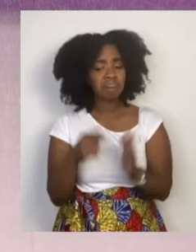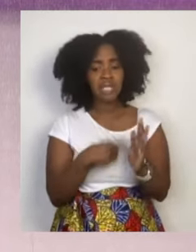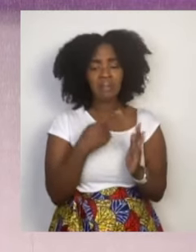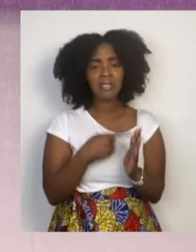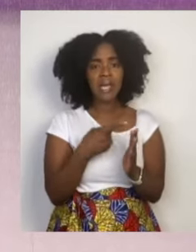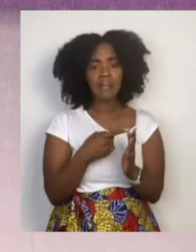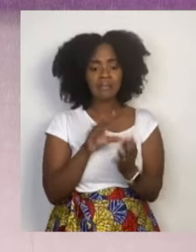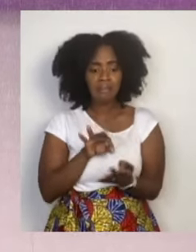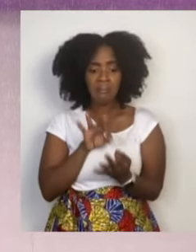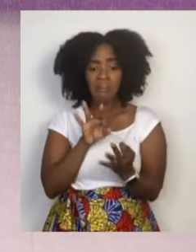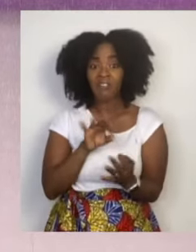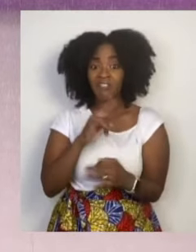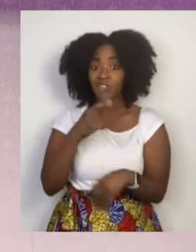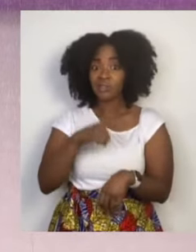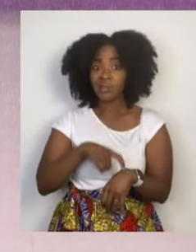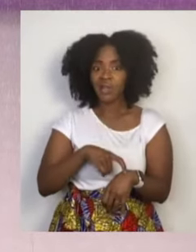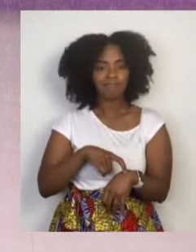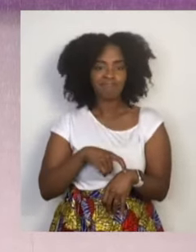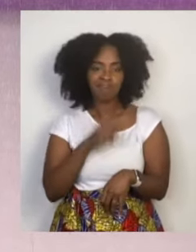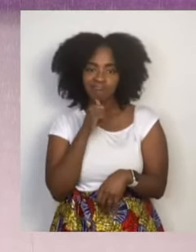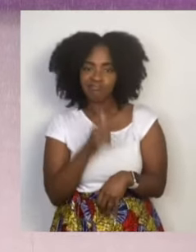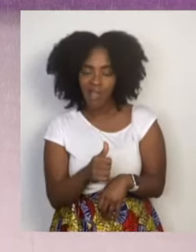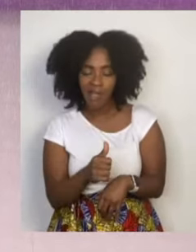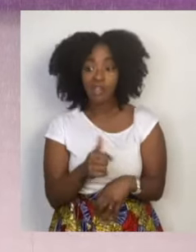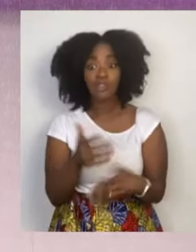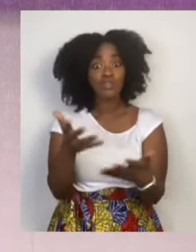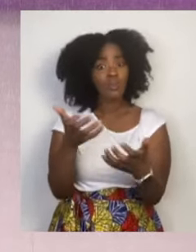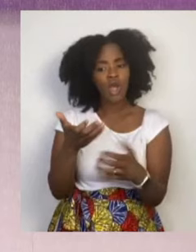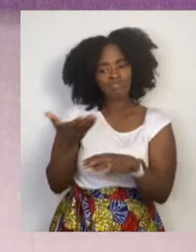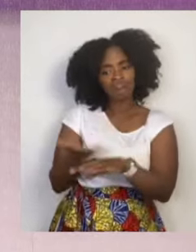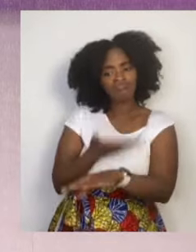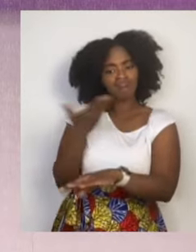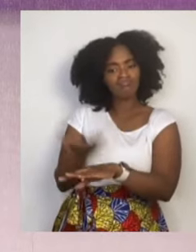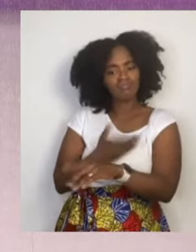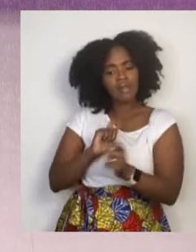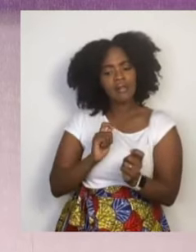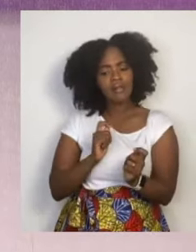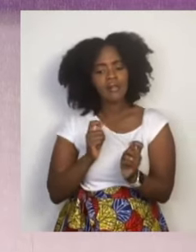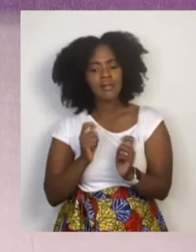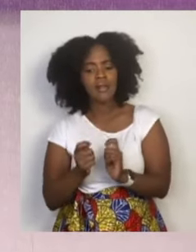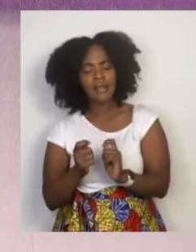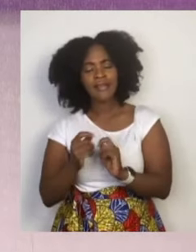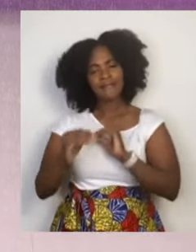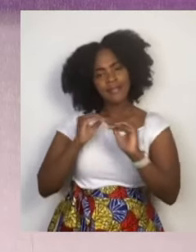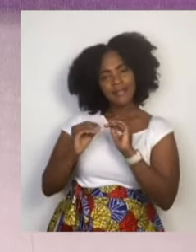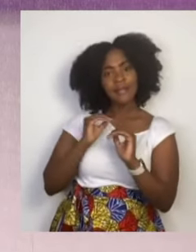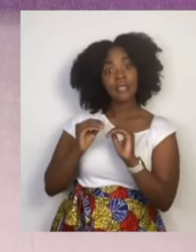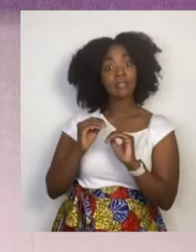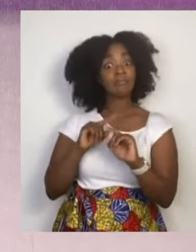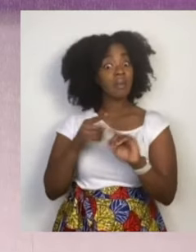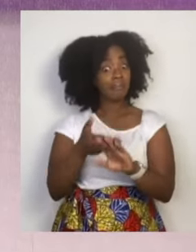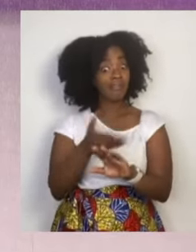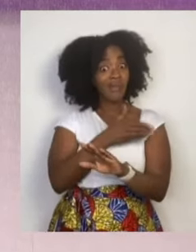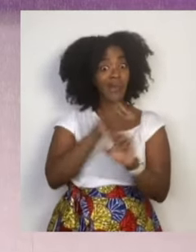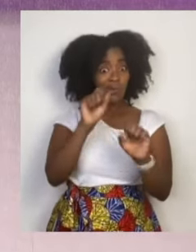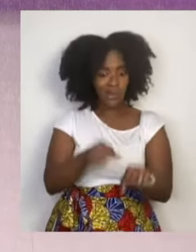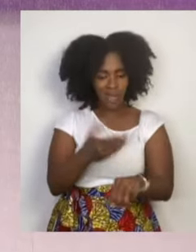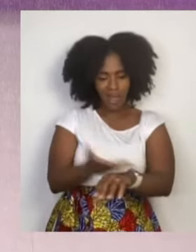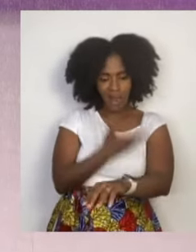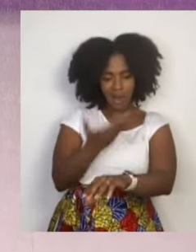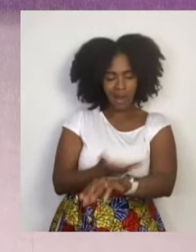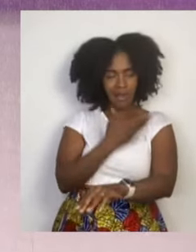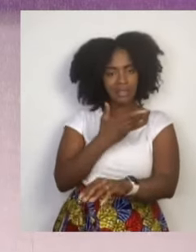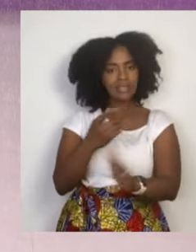want to renovate something and get it to where it needs to be, before you can renovate, you got to demolish some stuff. There's